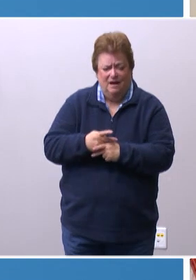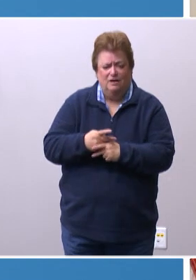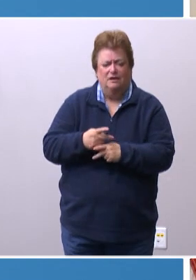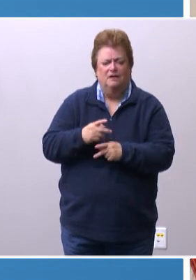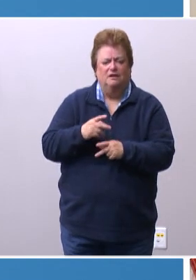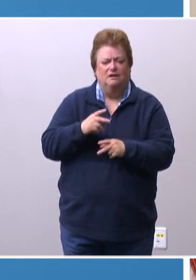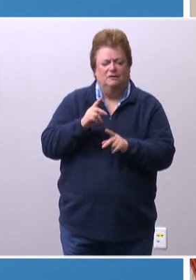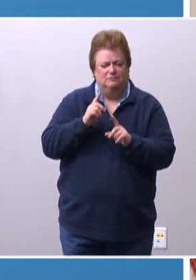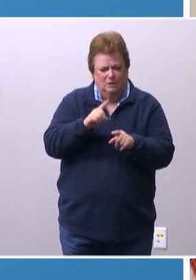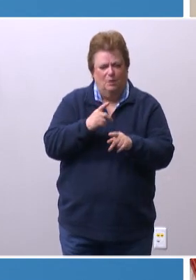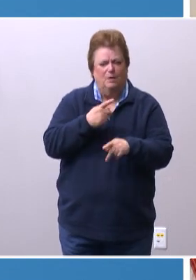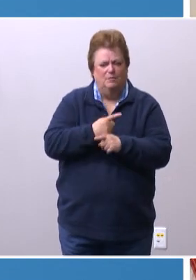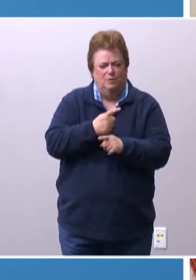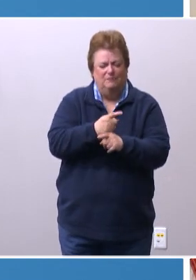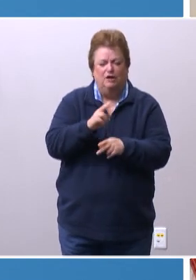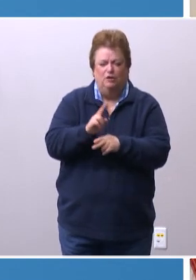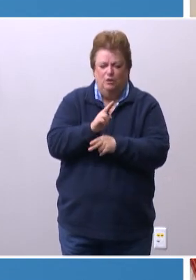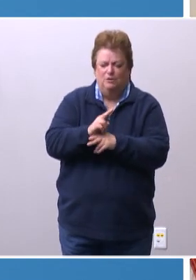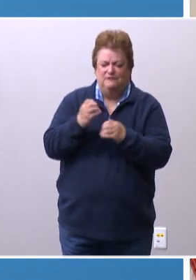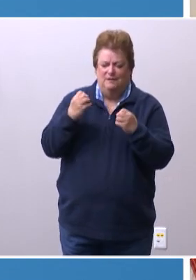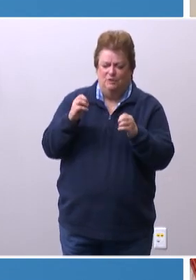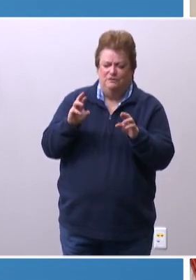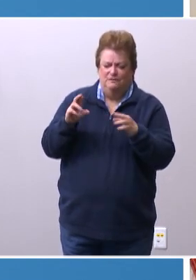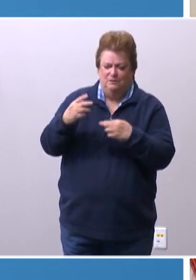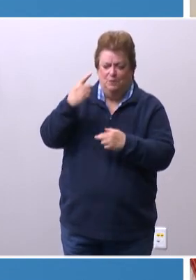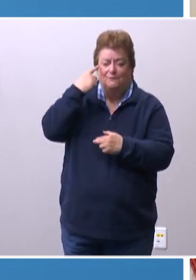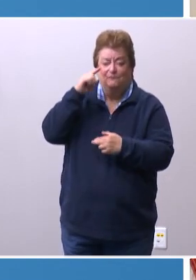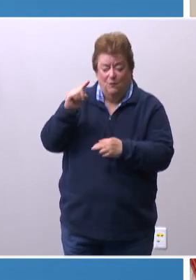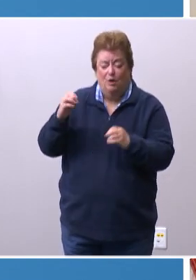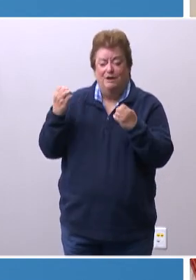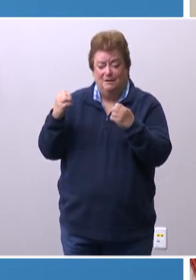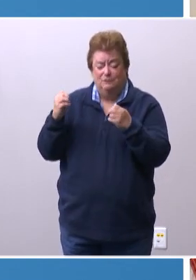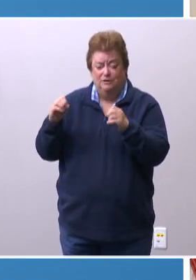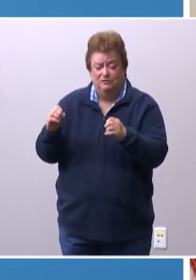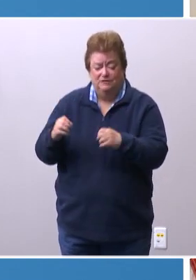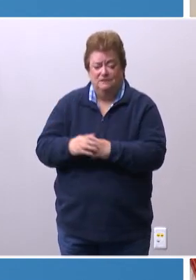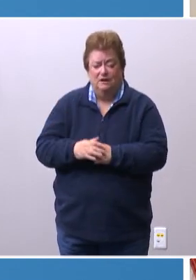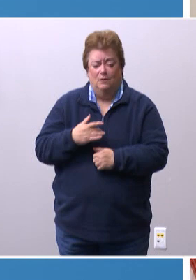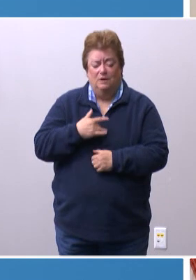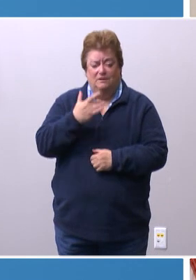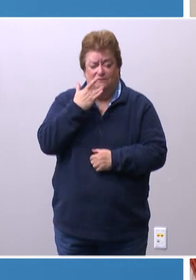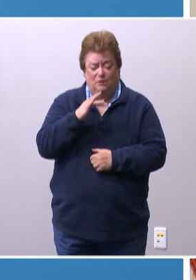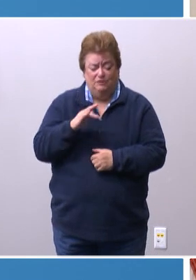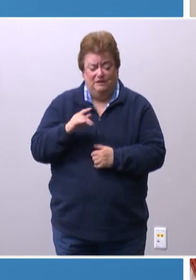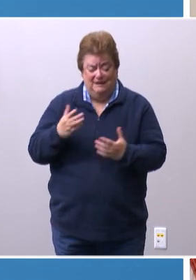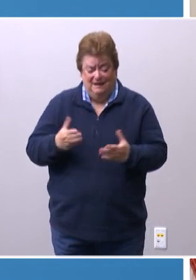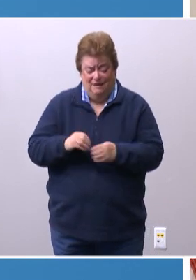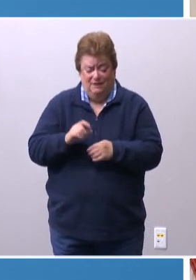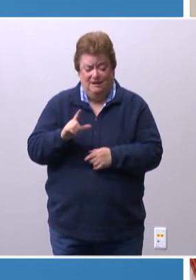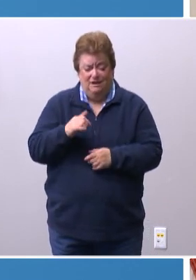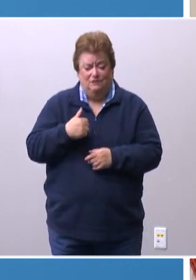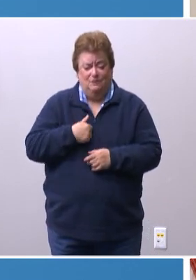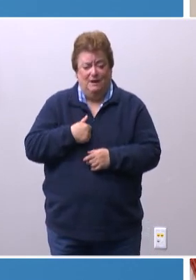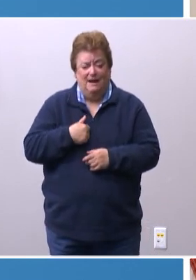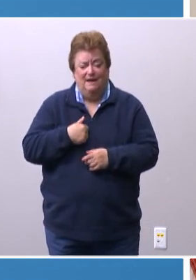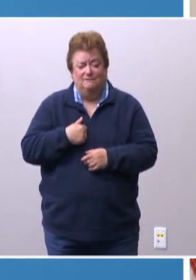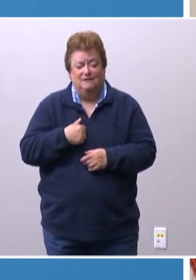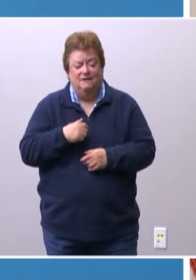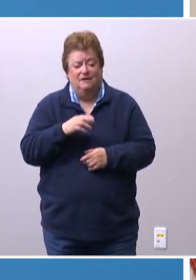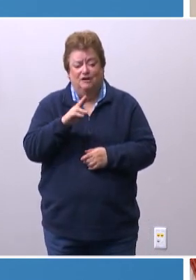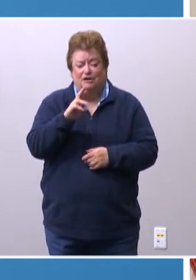use our emergency rooms for emergencies. We are very fortunate in Lincoln to have excellent primary care and urgent